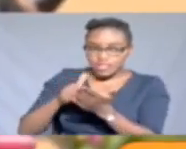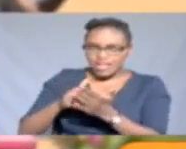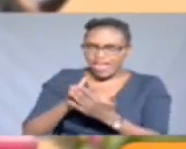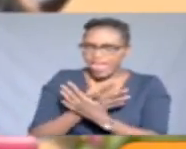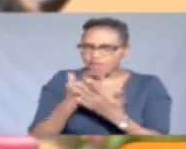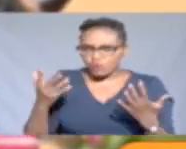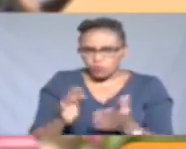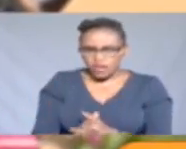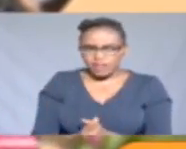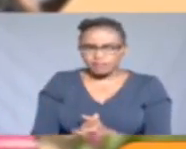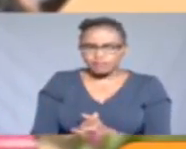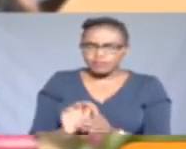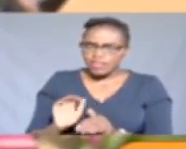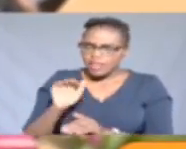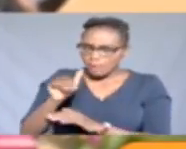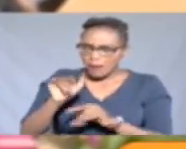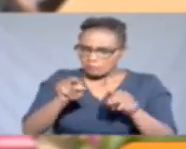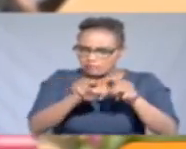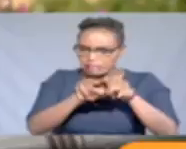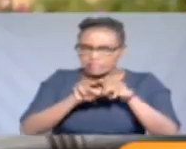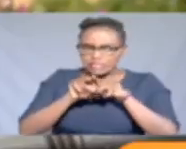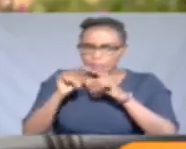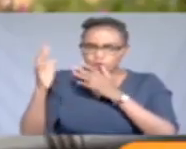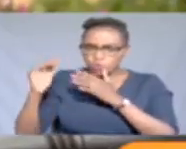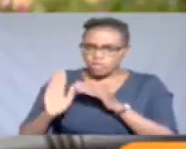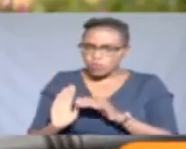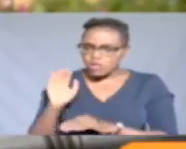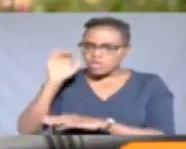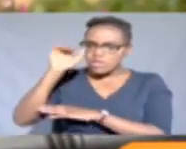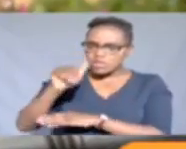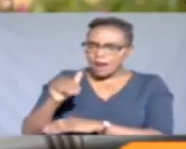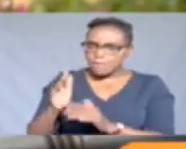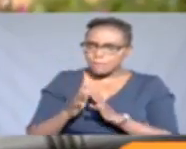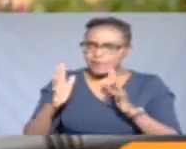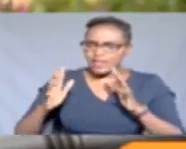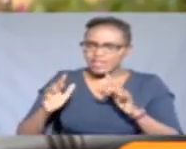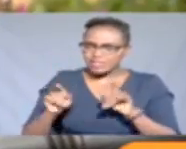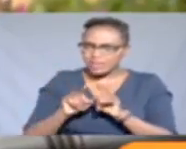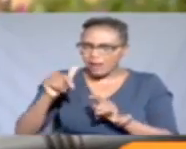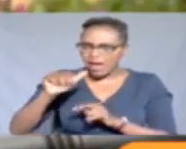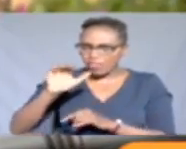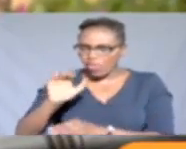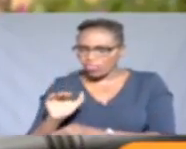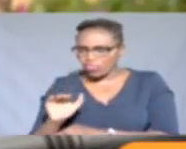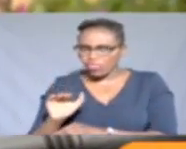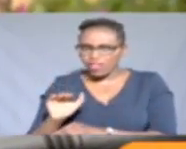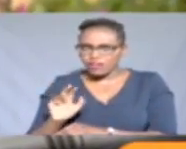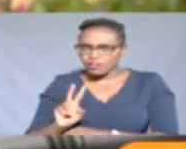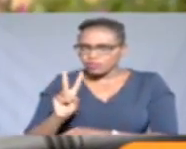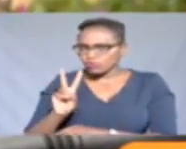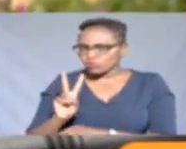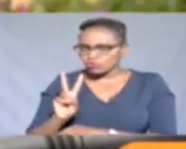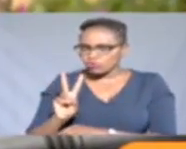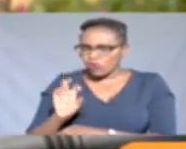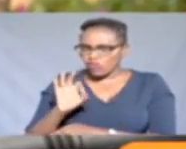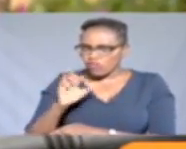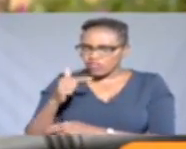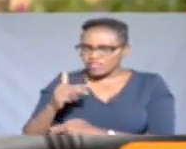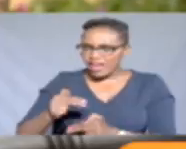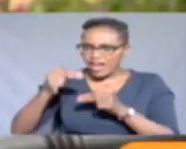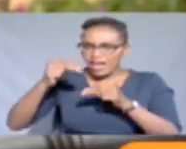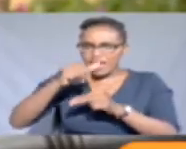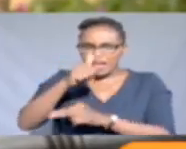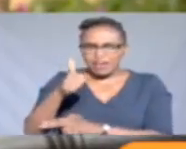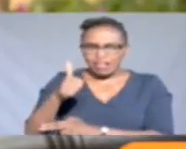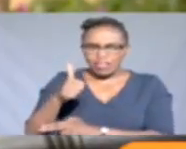everywhere. And the bumps are standard. You're not expecting you go through a bump that is, you know, 2 feet high, and then another one that